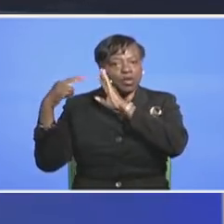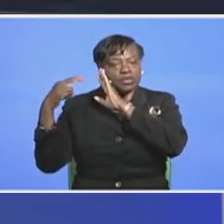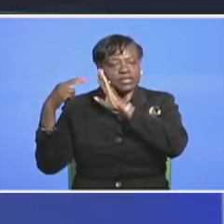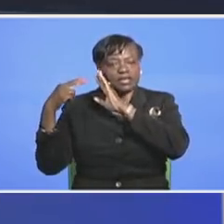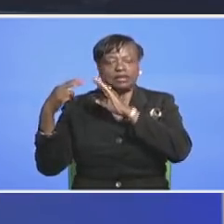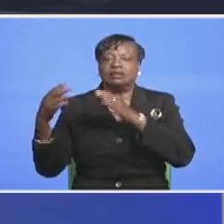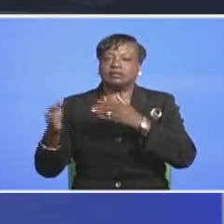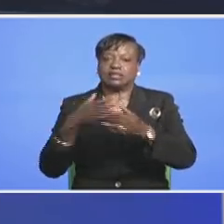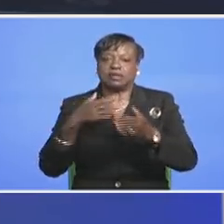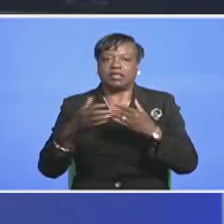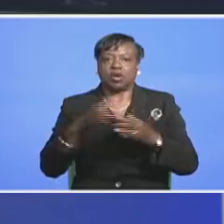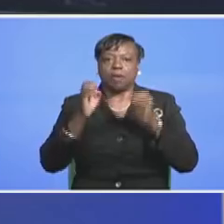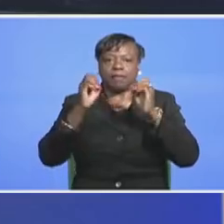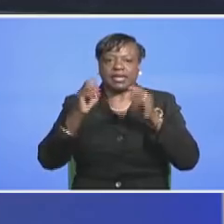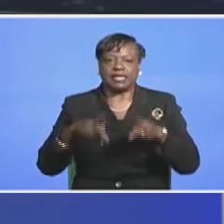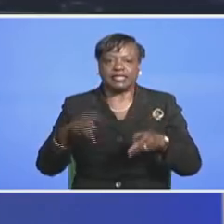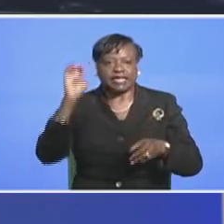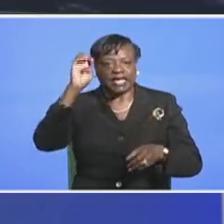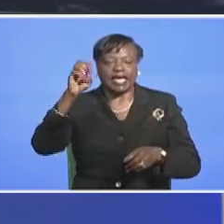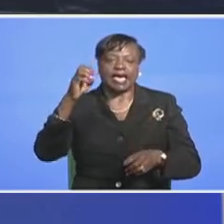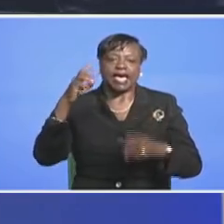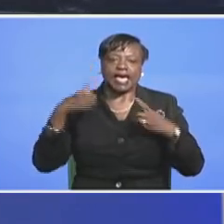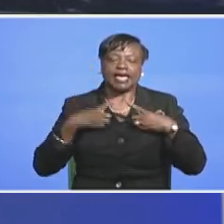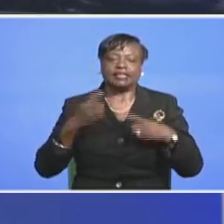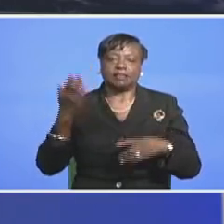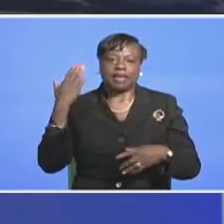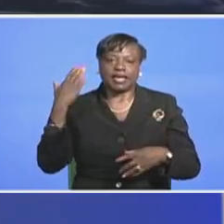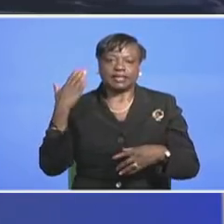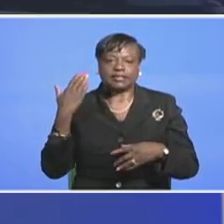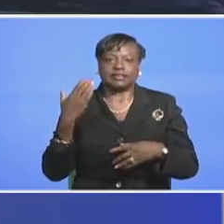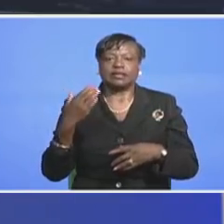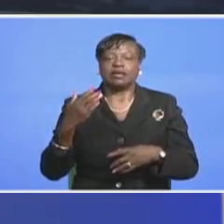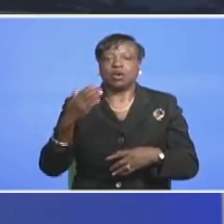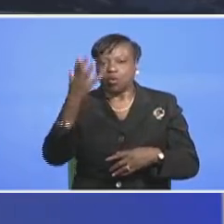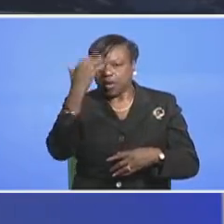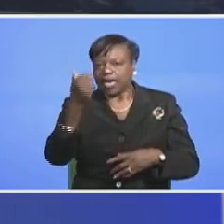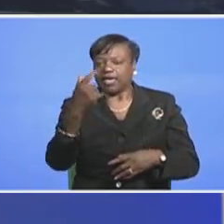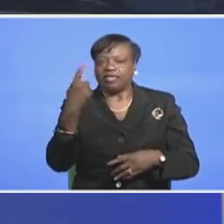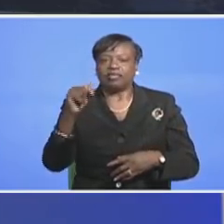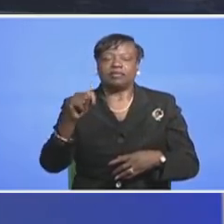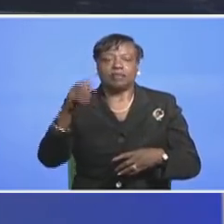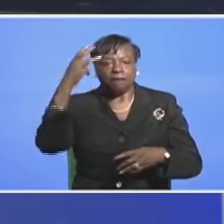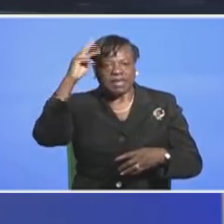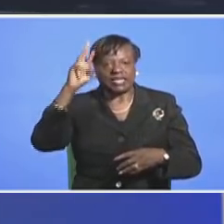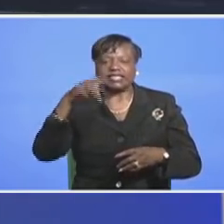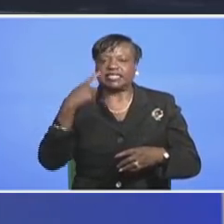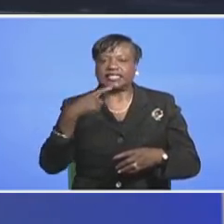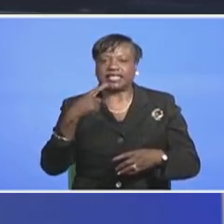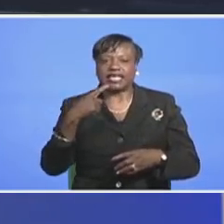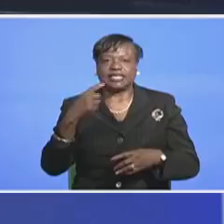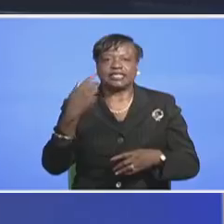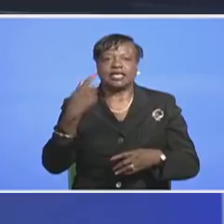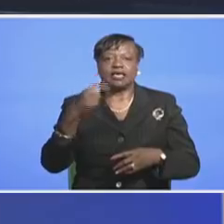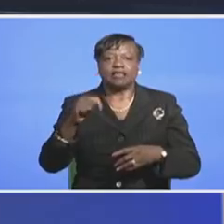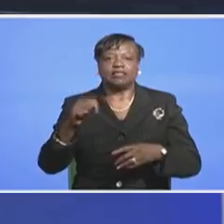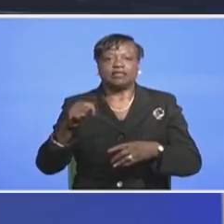past. Cleopatra Murphy tells us tonight why the minister says today the property has his and government's full